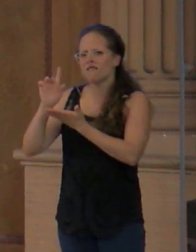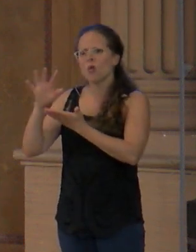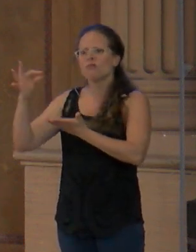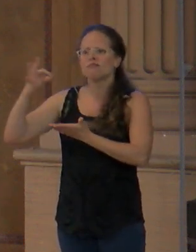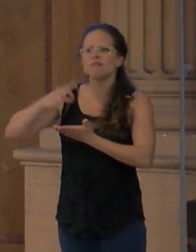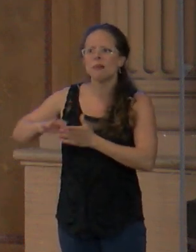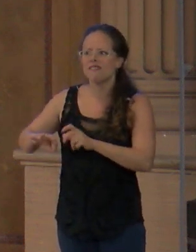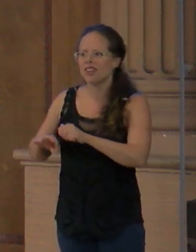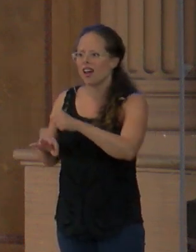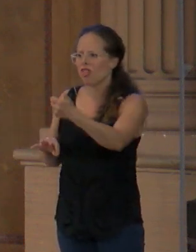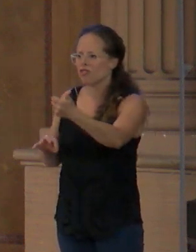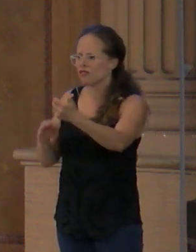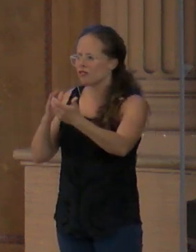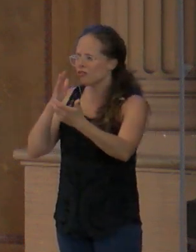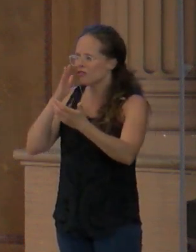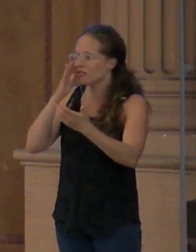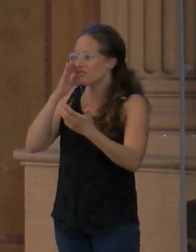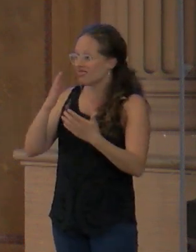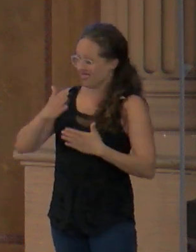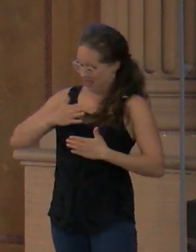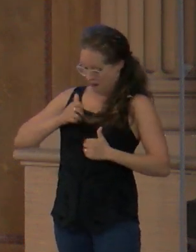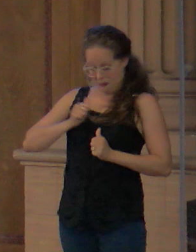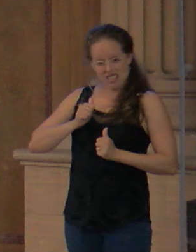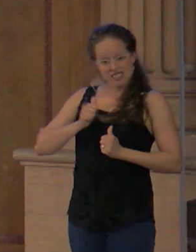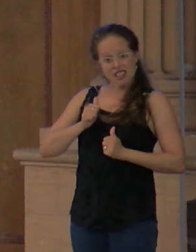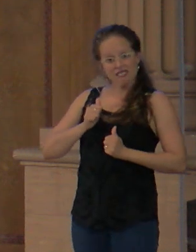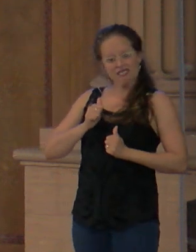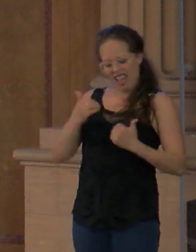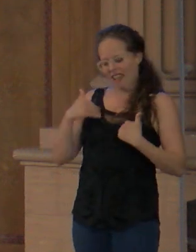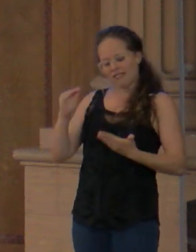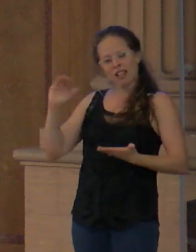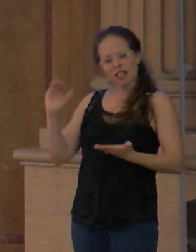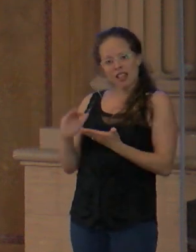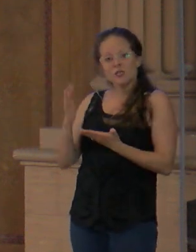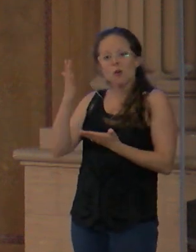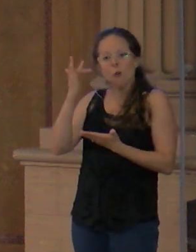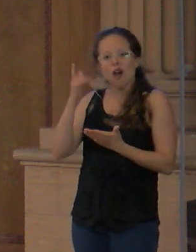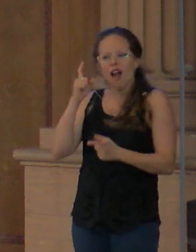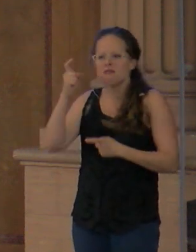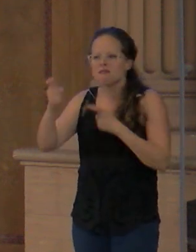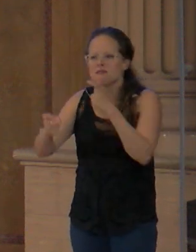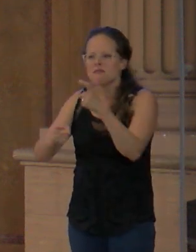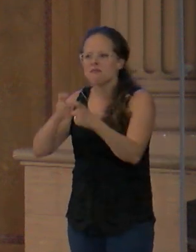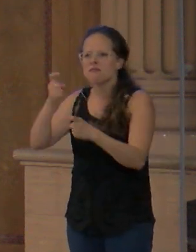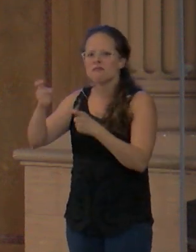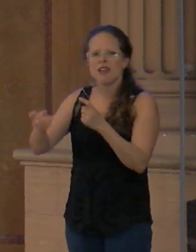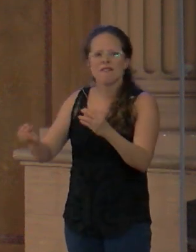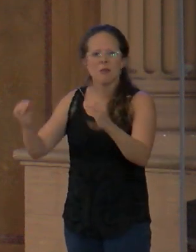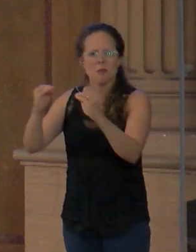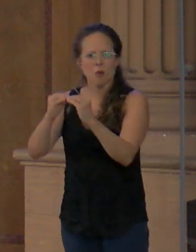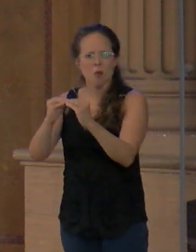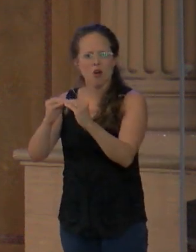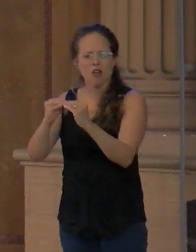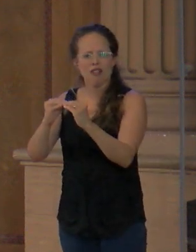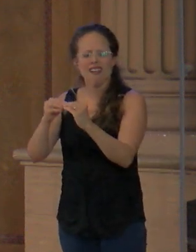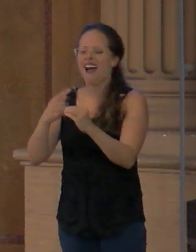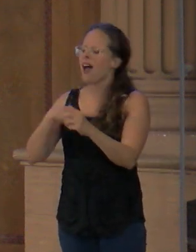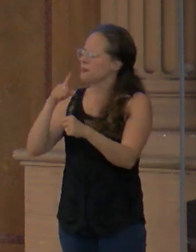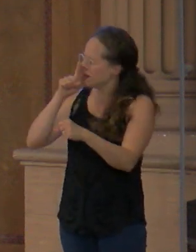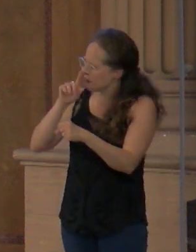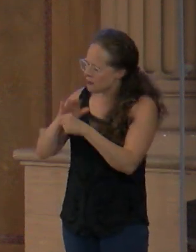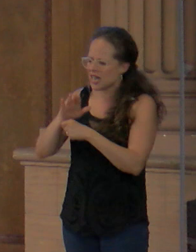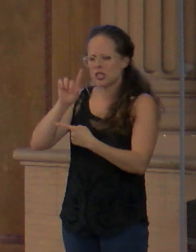themselves so that others can have more. And they're so radically devoted to the truth that they'll tell